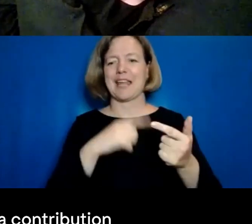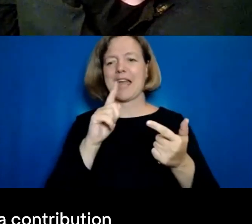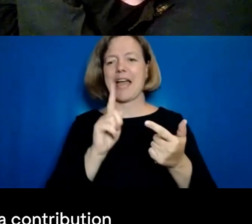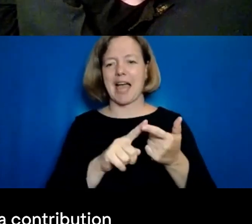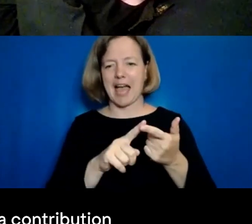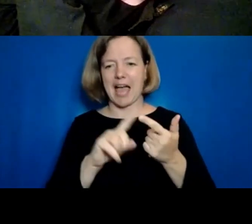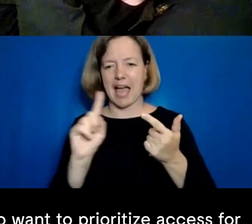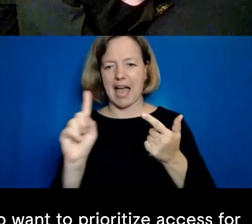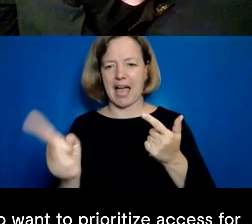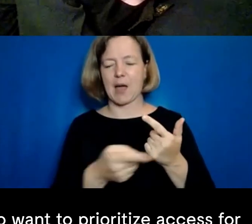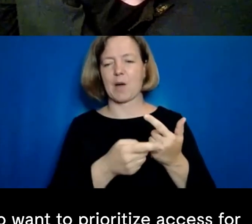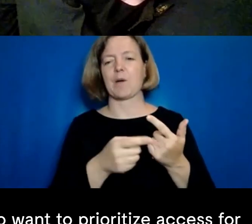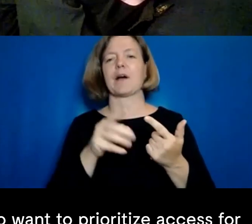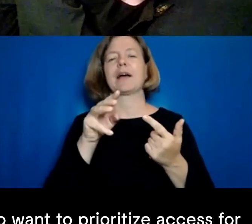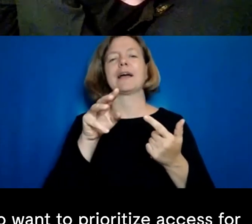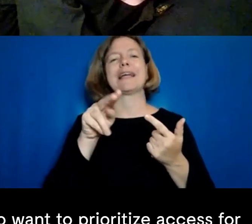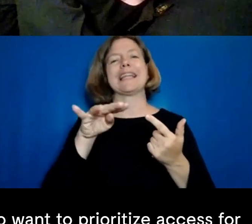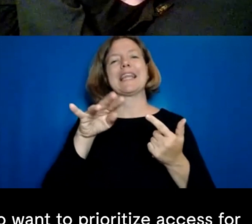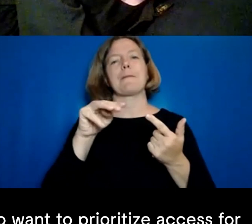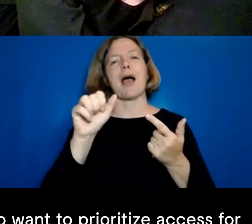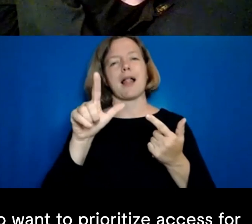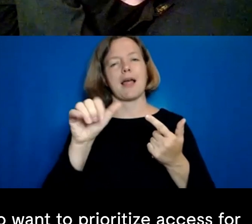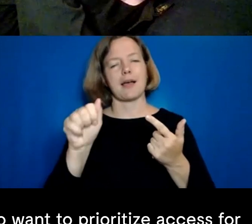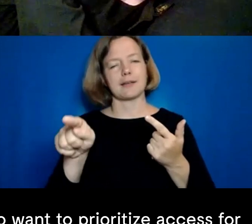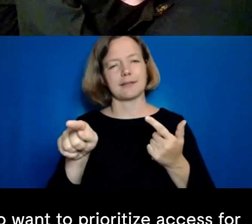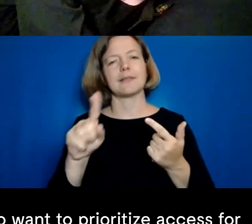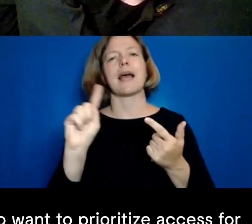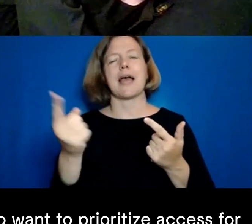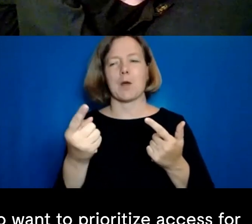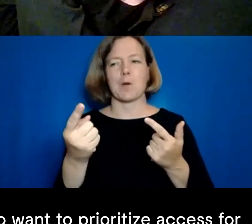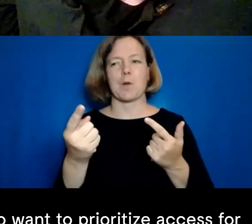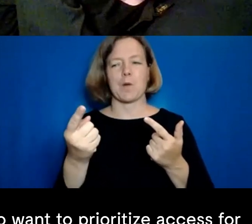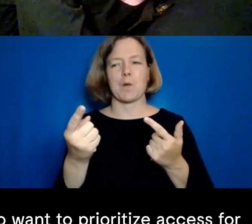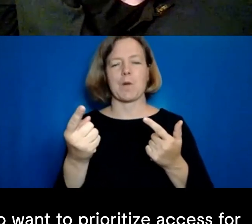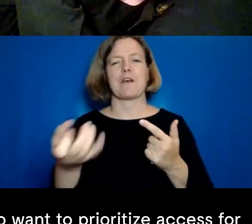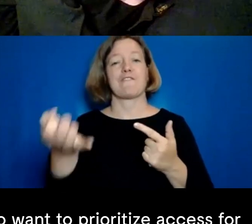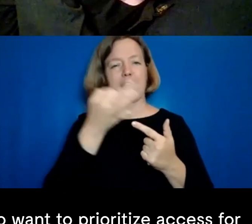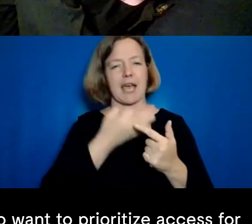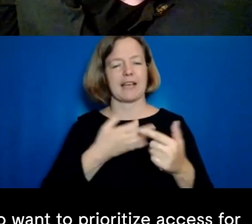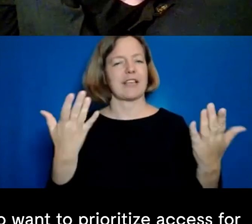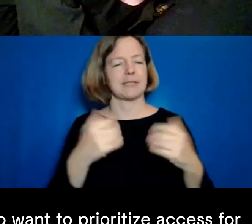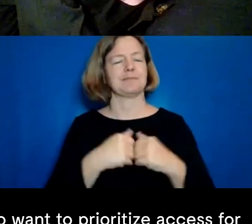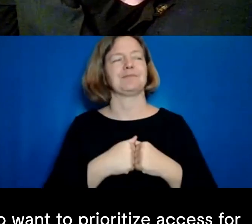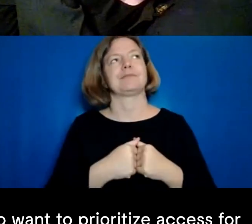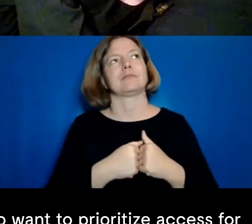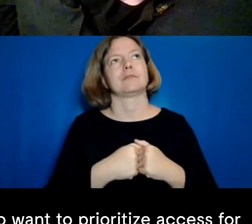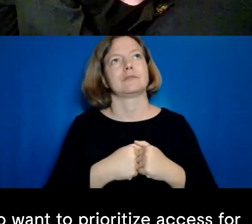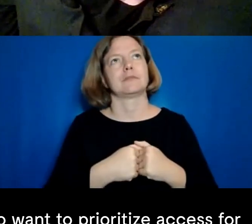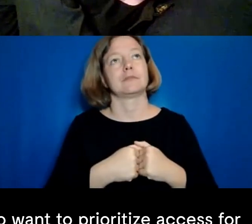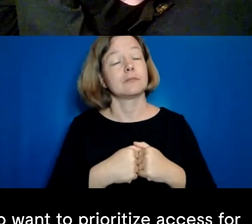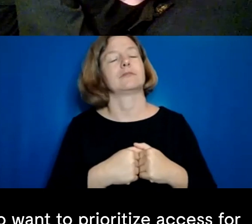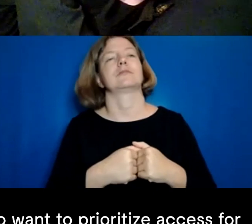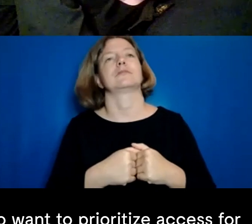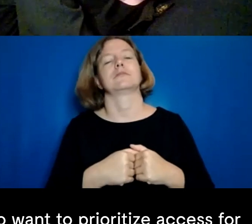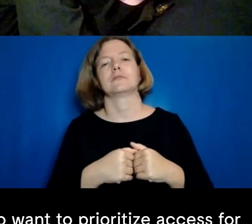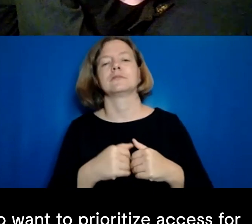wrote, "What could you say to artists who want to prioritize access for